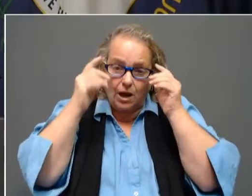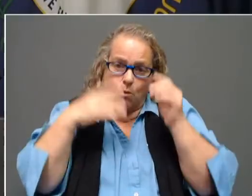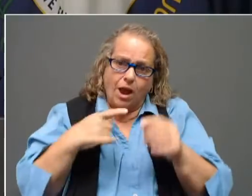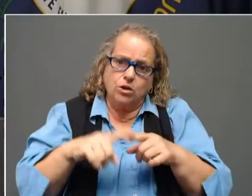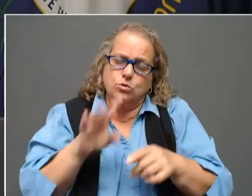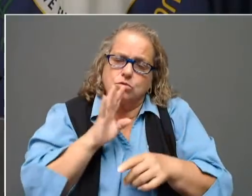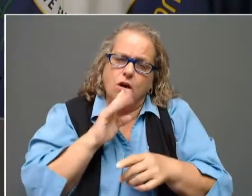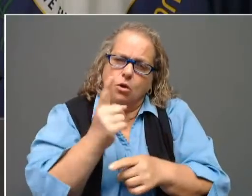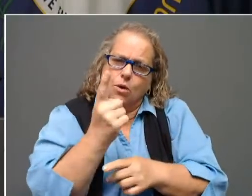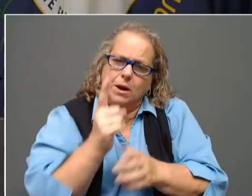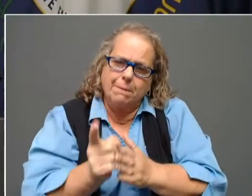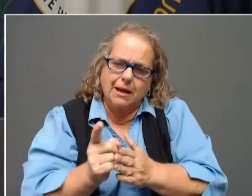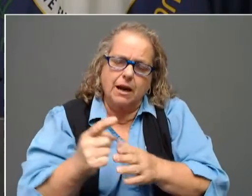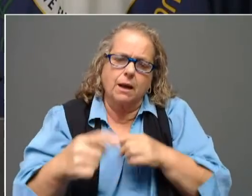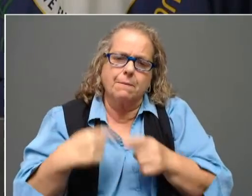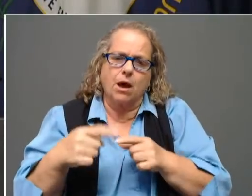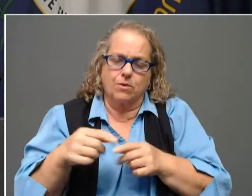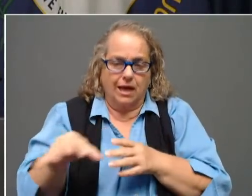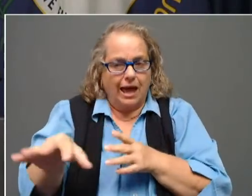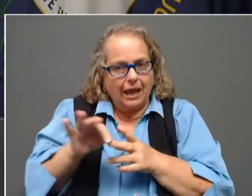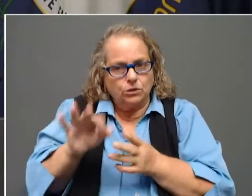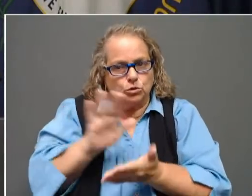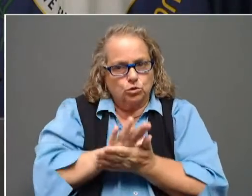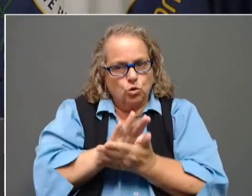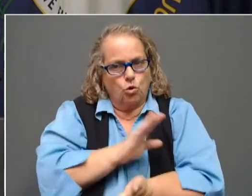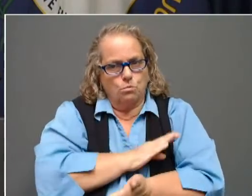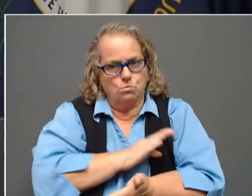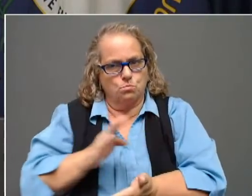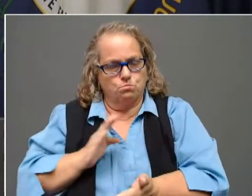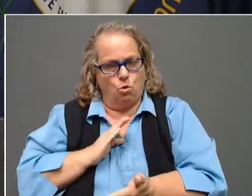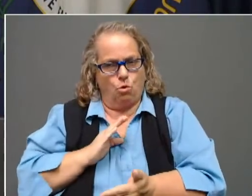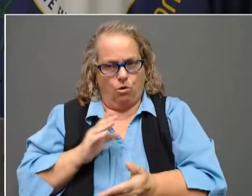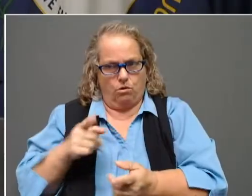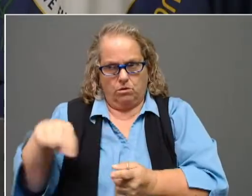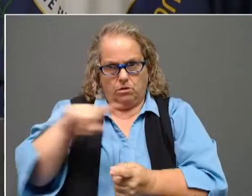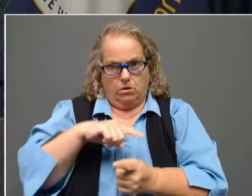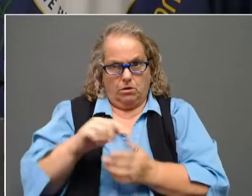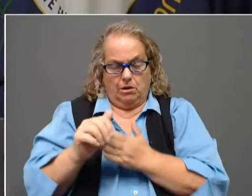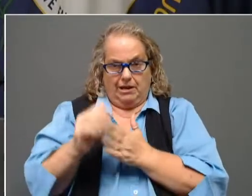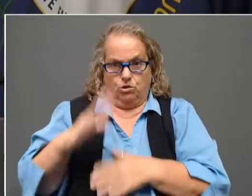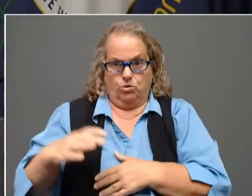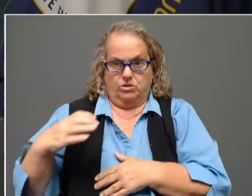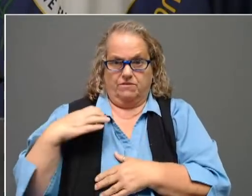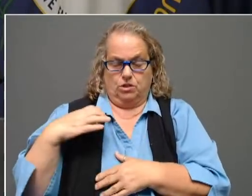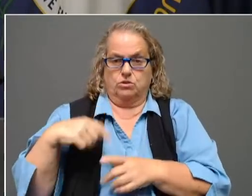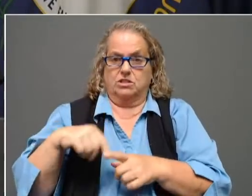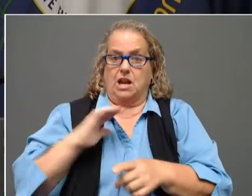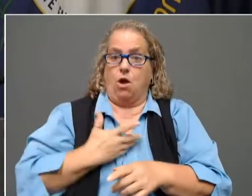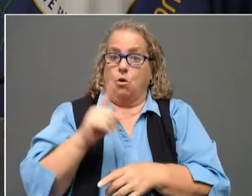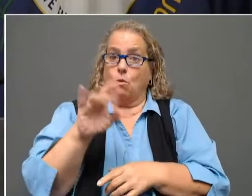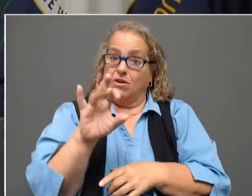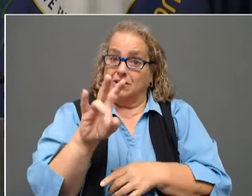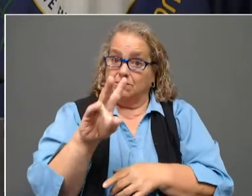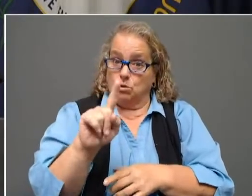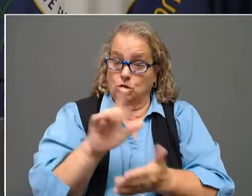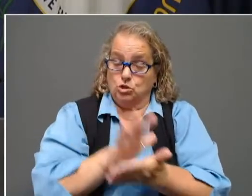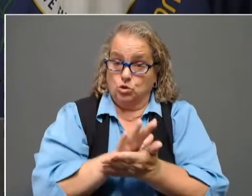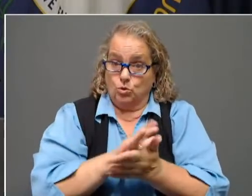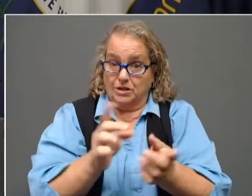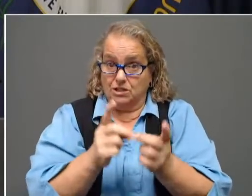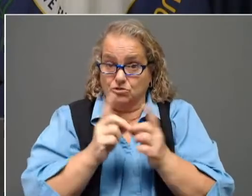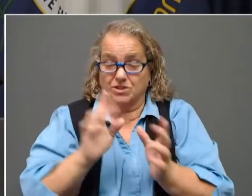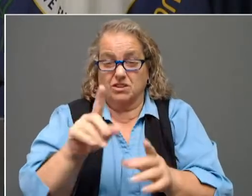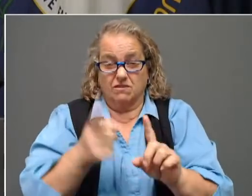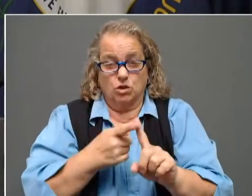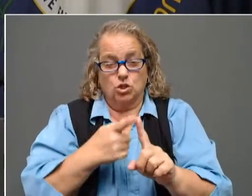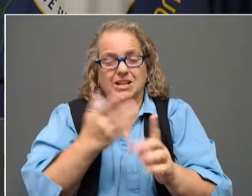moment to elected school board officials across the Commonwealth in our 171 school districts. First, thank you, school board members,